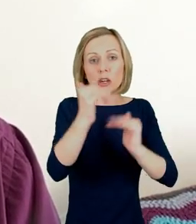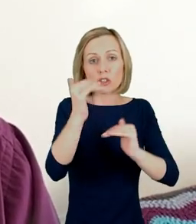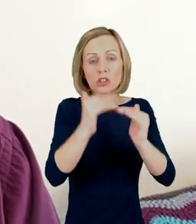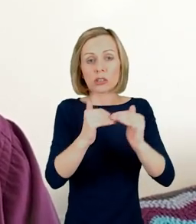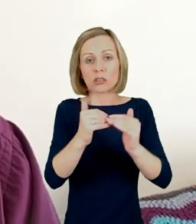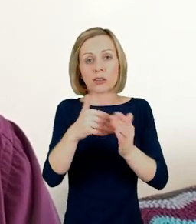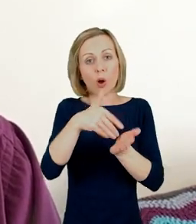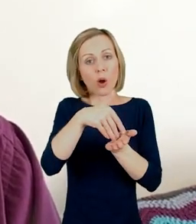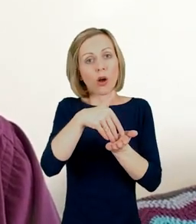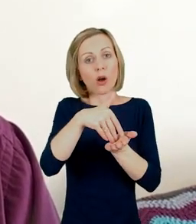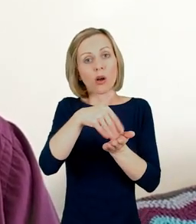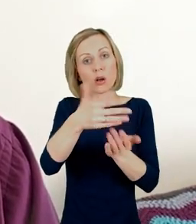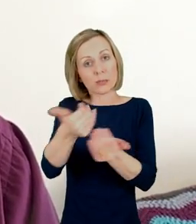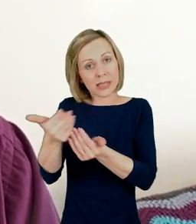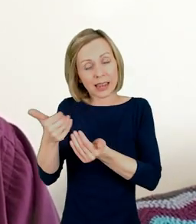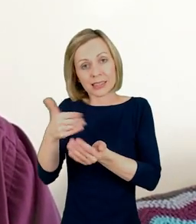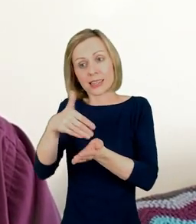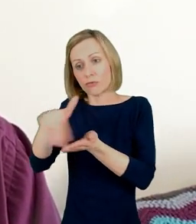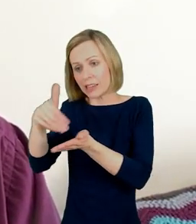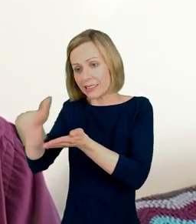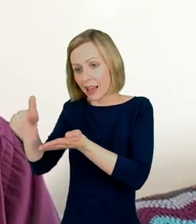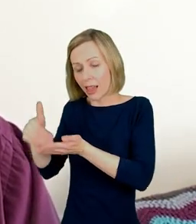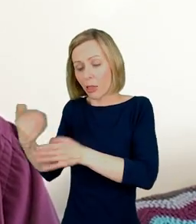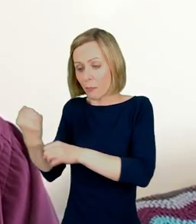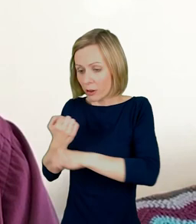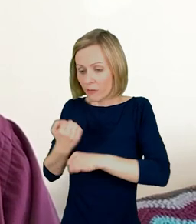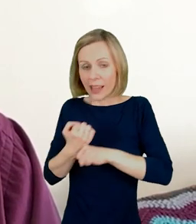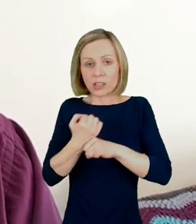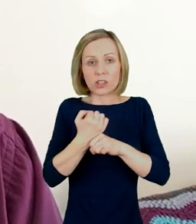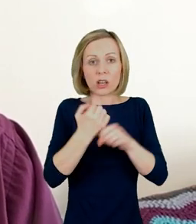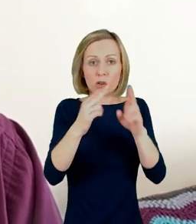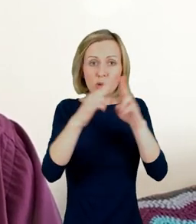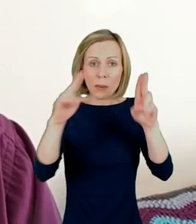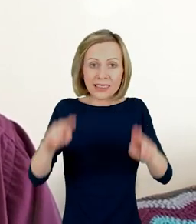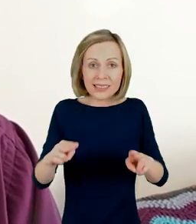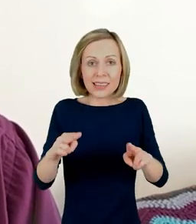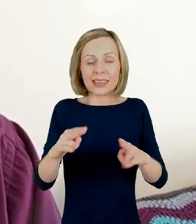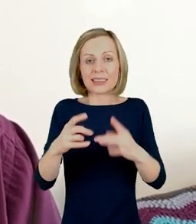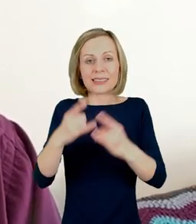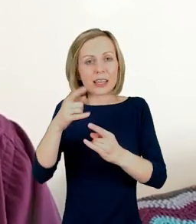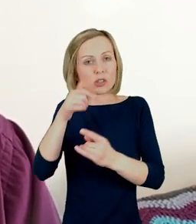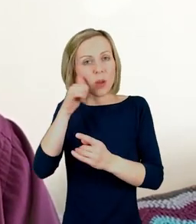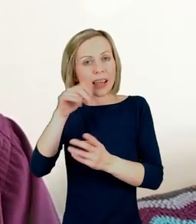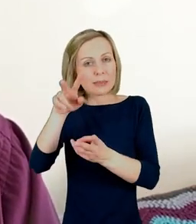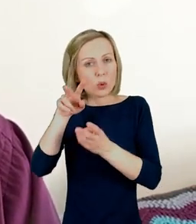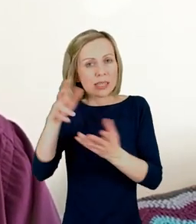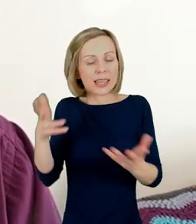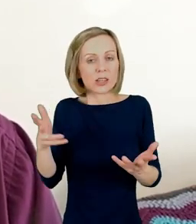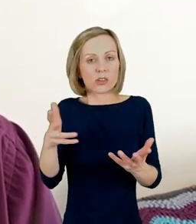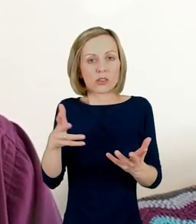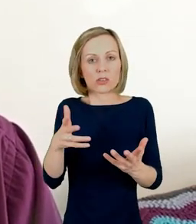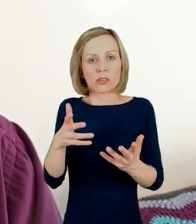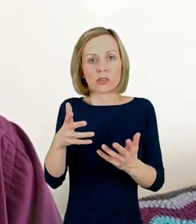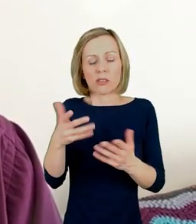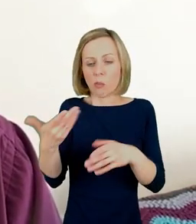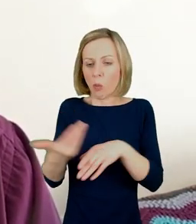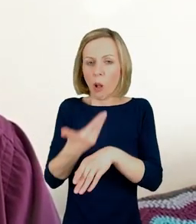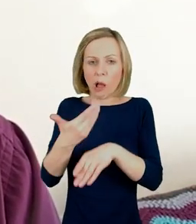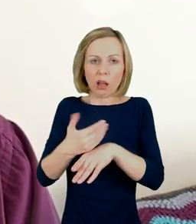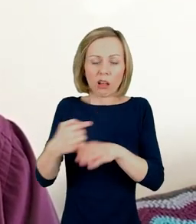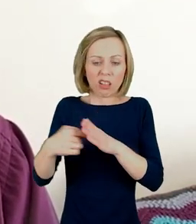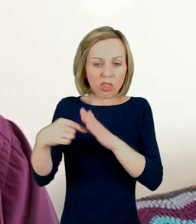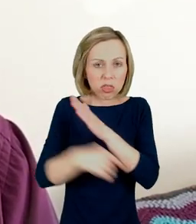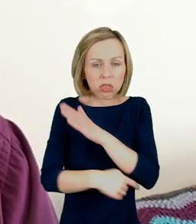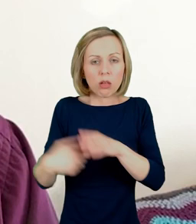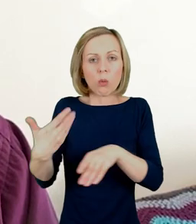manufacturing, retail, domestic settings, sexual exploitation, and menial service on the